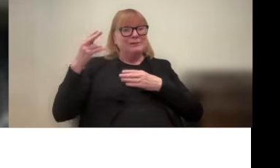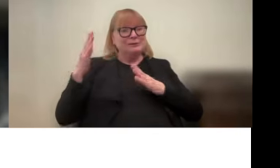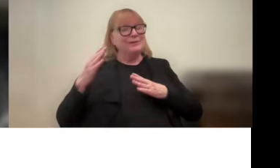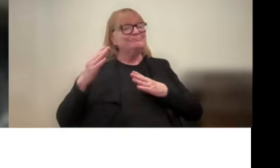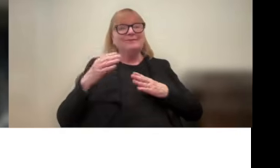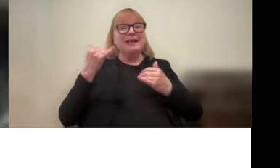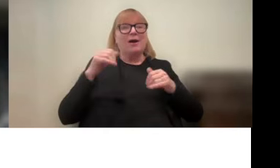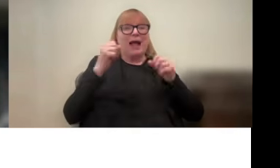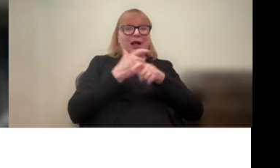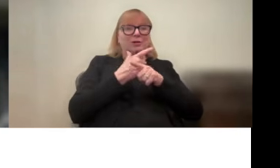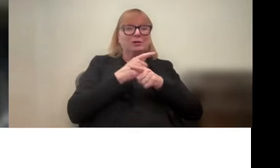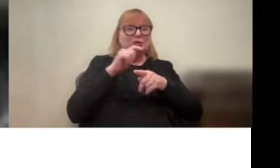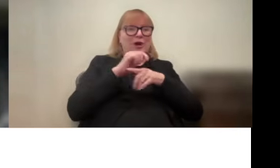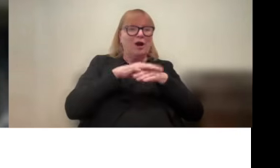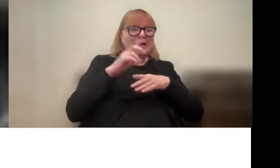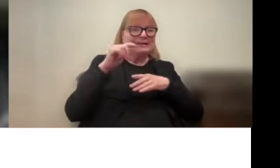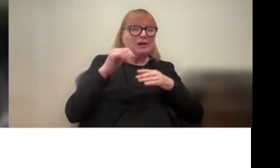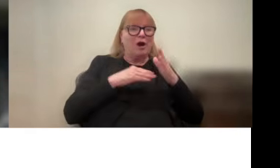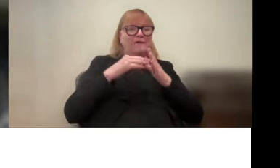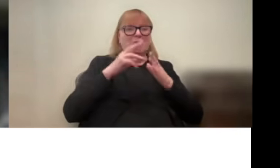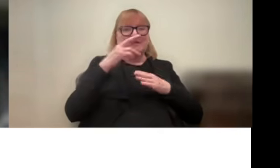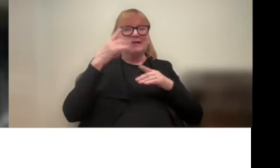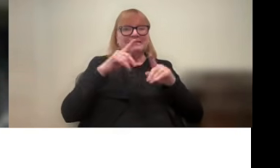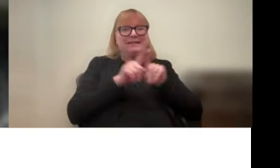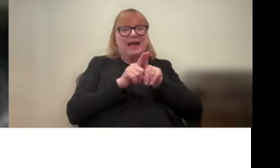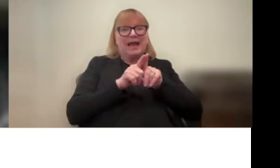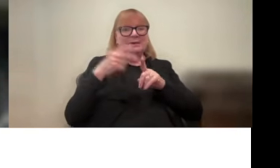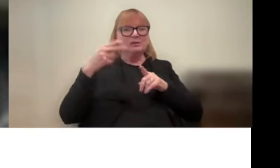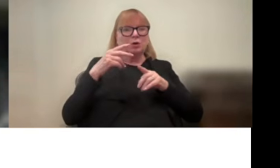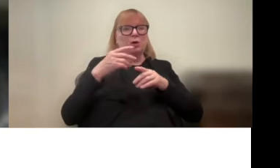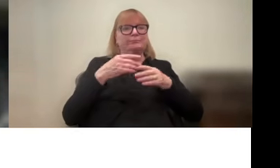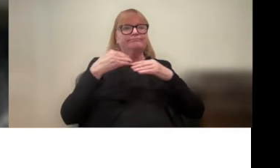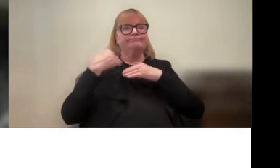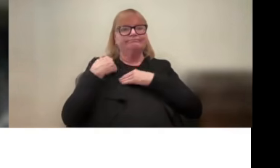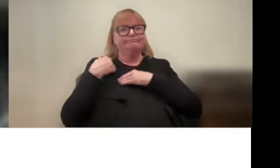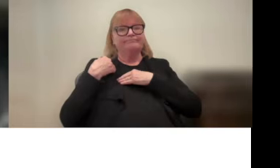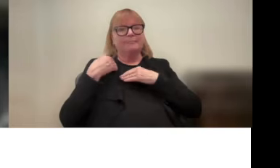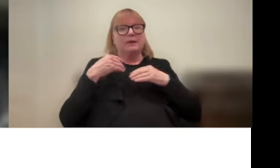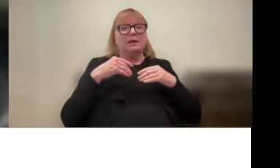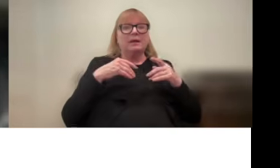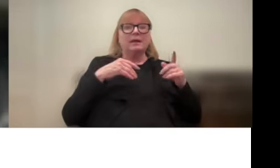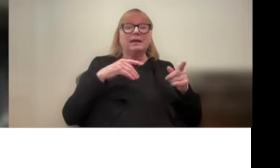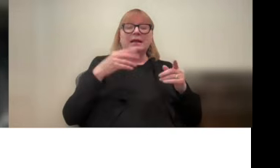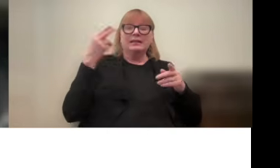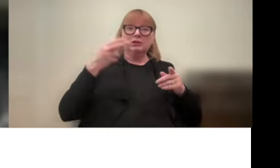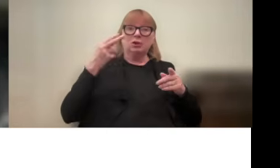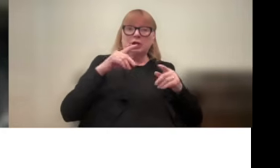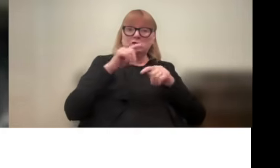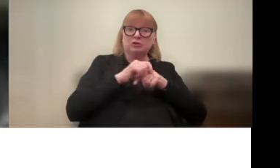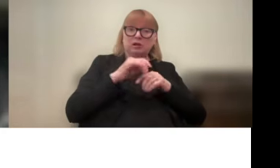it's algorithms trained on data that often reflects the same historical biases. So historically, traditional